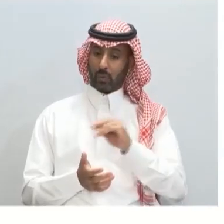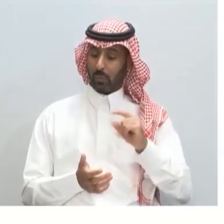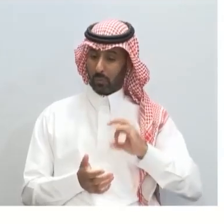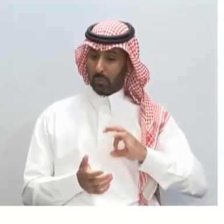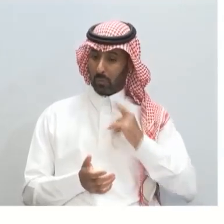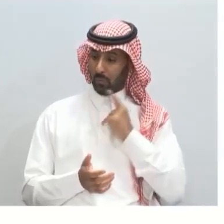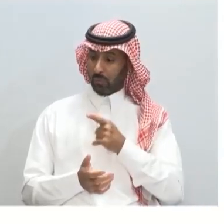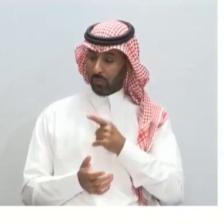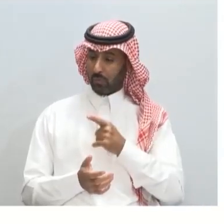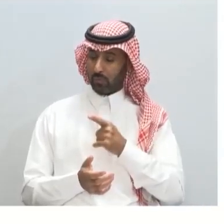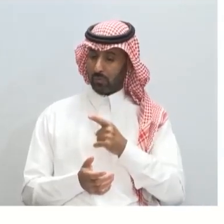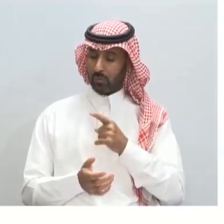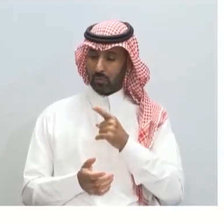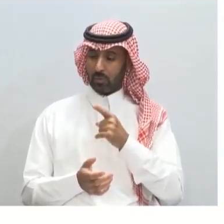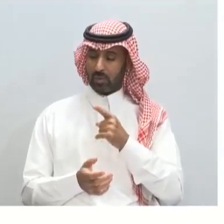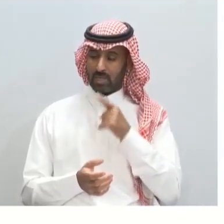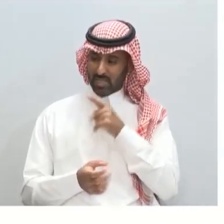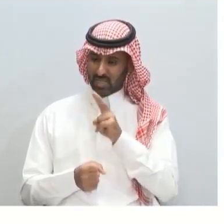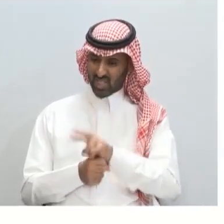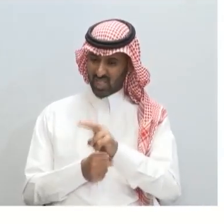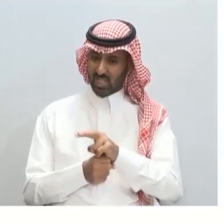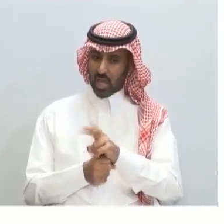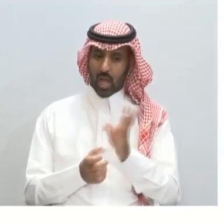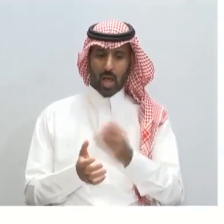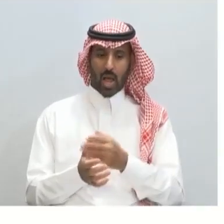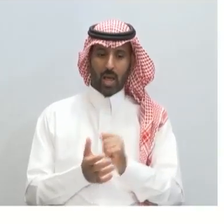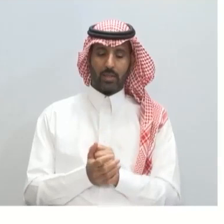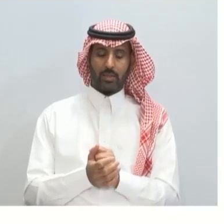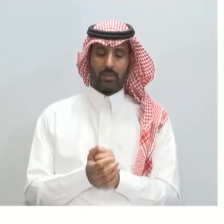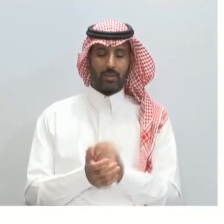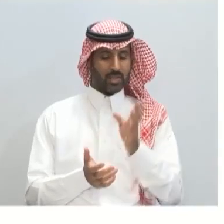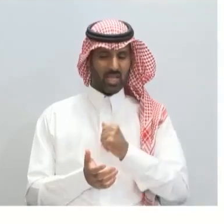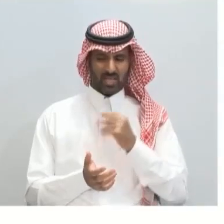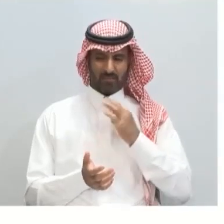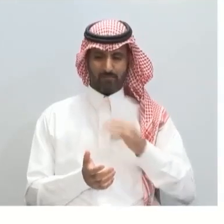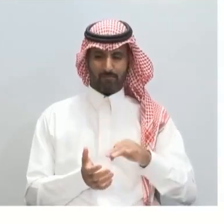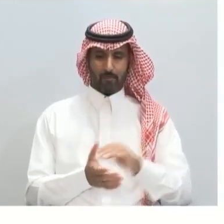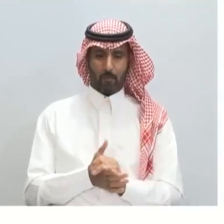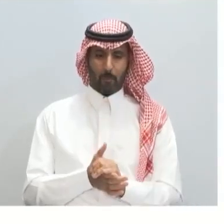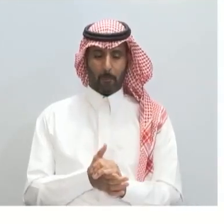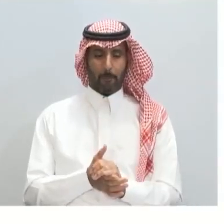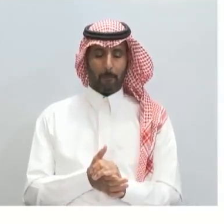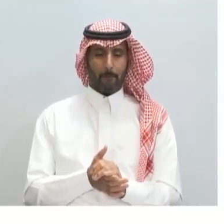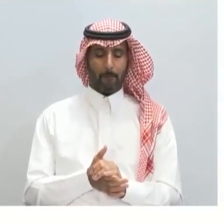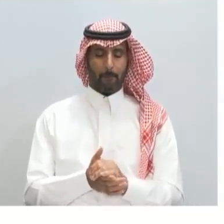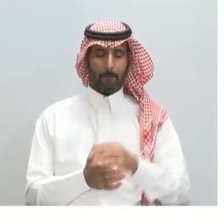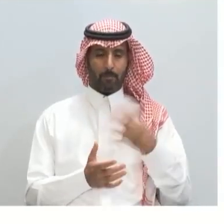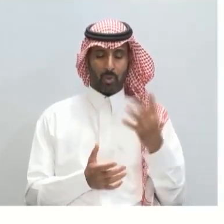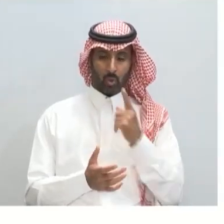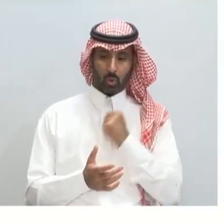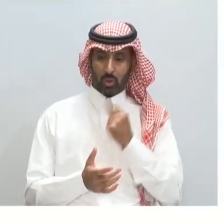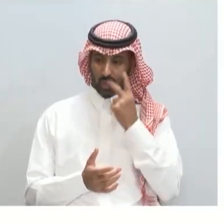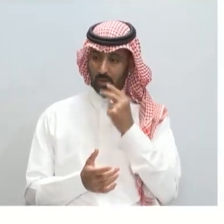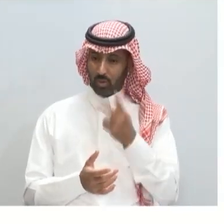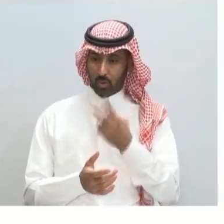though she liked Sophie but in reality she doesn't very good number four you didn't